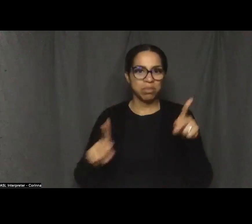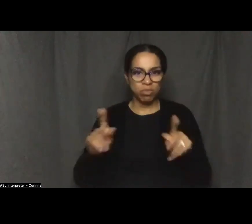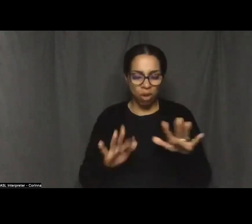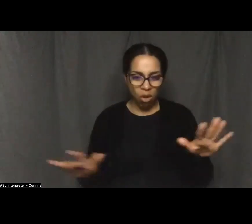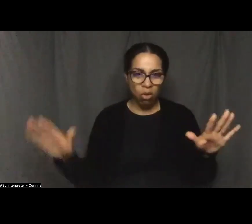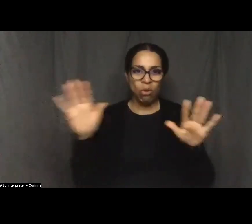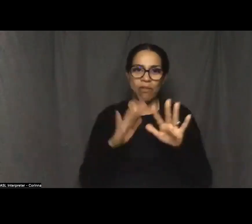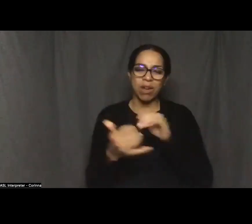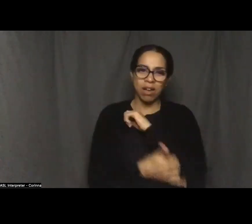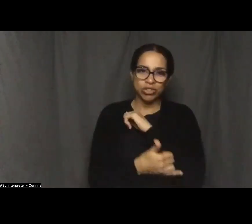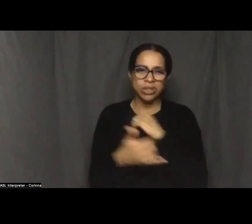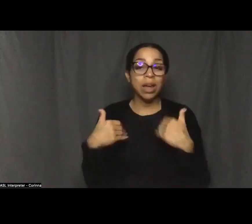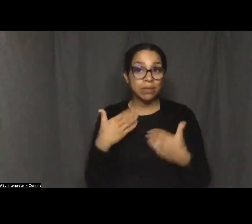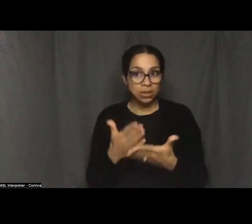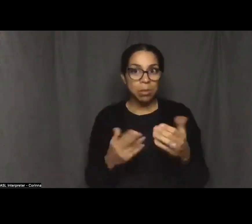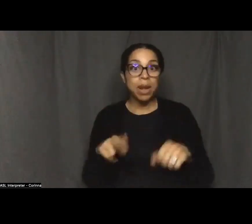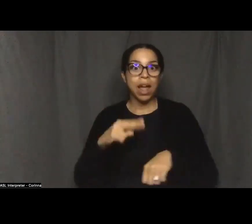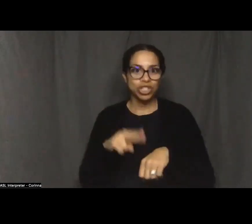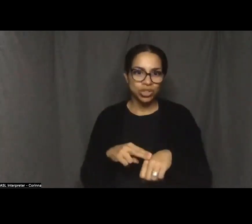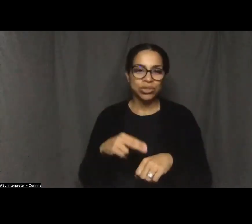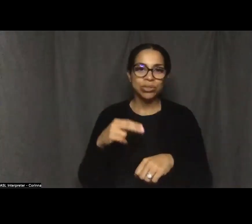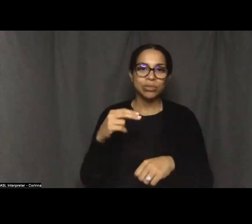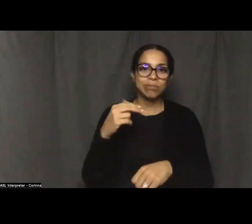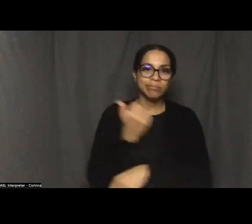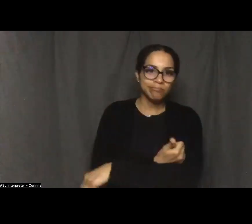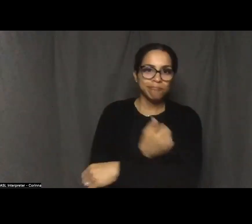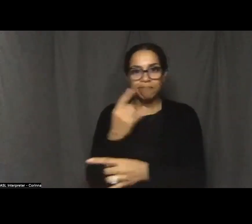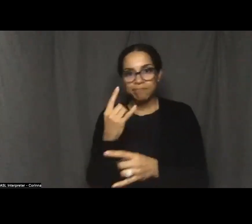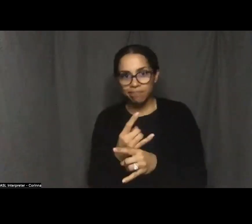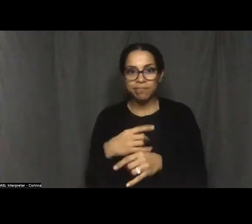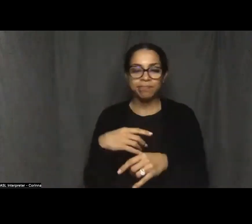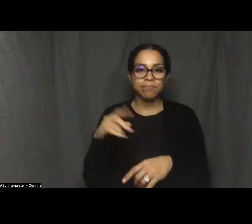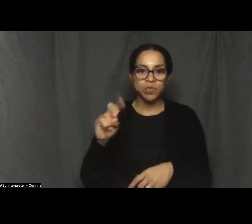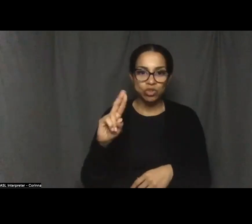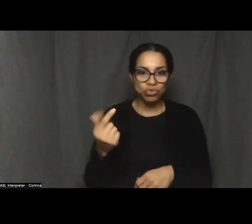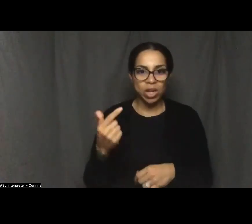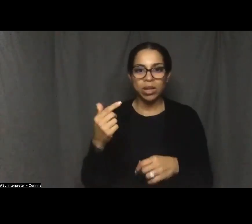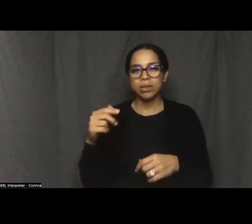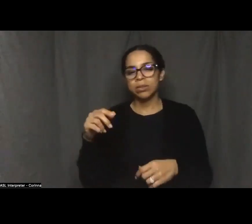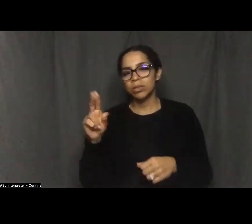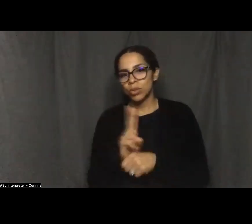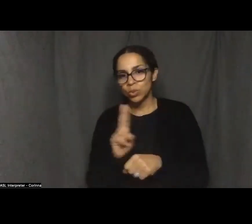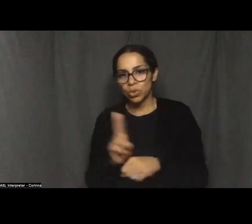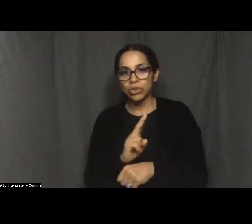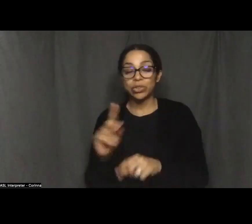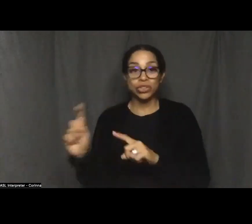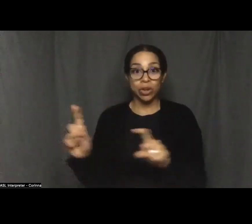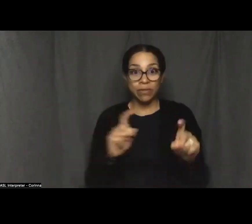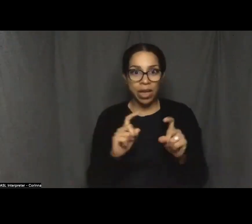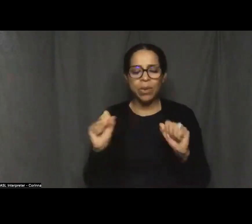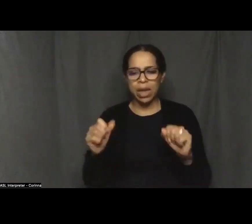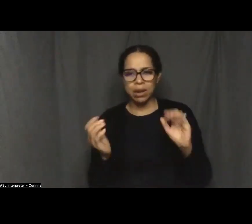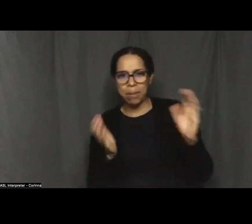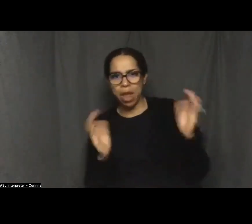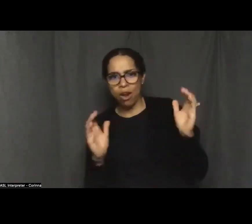some national substance use and mental health surveys that we can compare our results to, like the National Survey of Drug Use